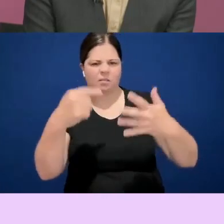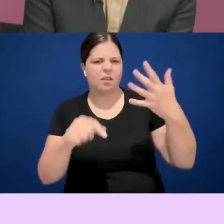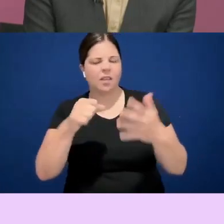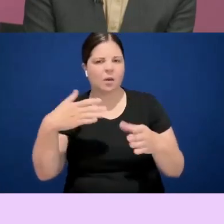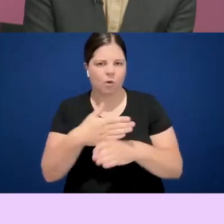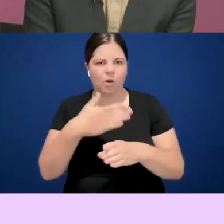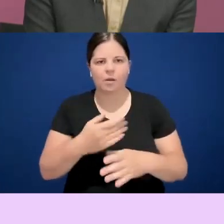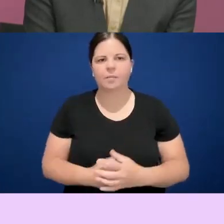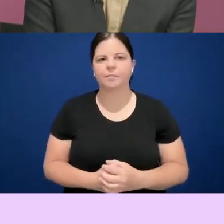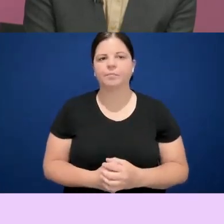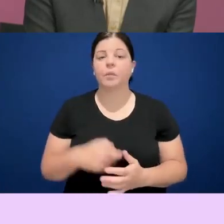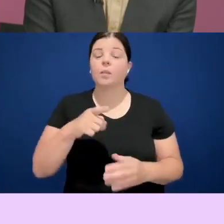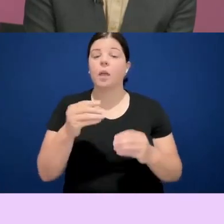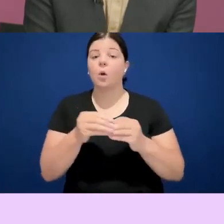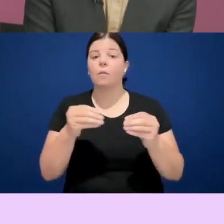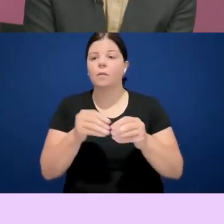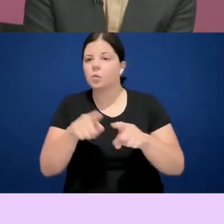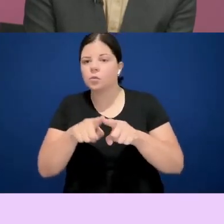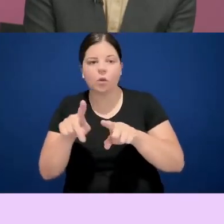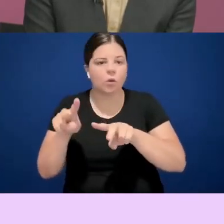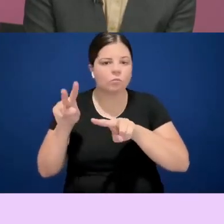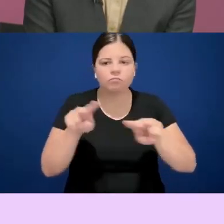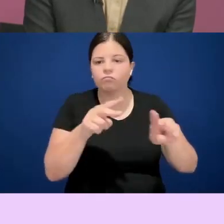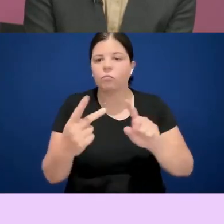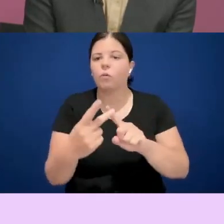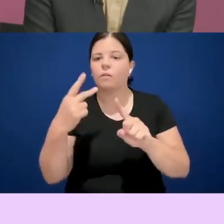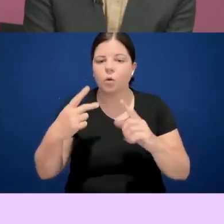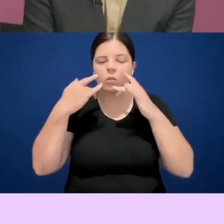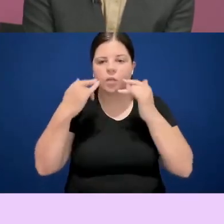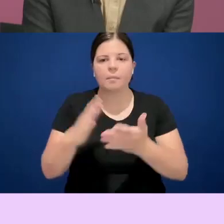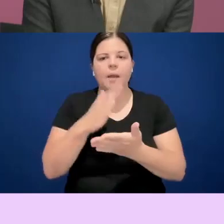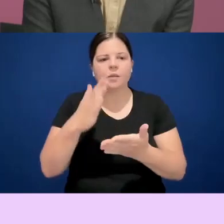also conducts reviews to strengthen the Speak Up culture within the health sector.